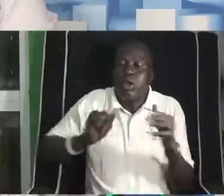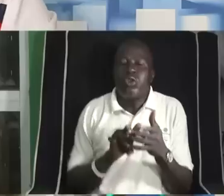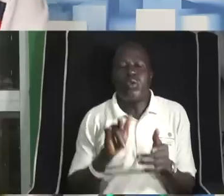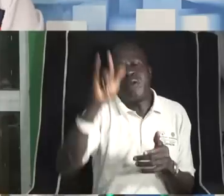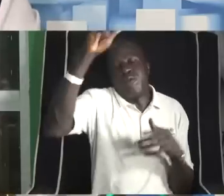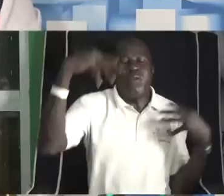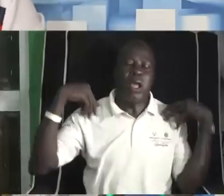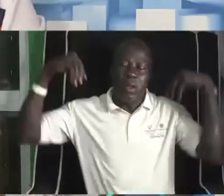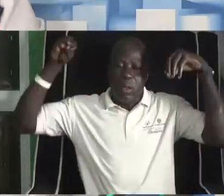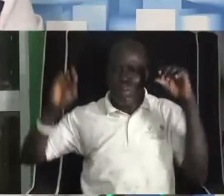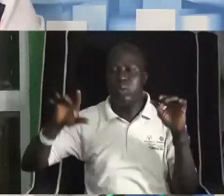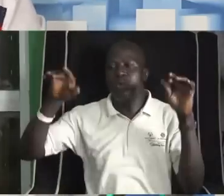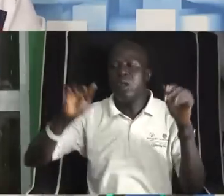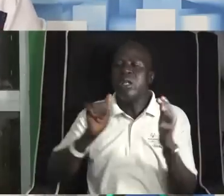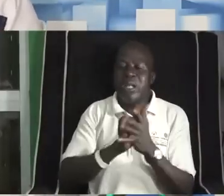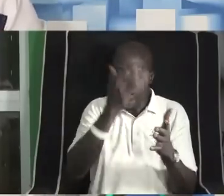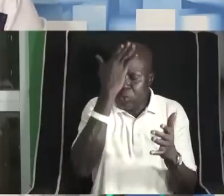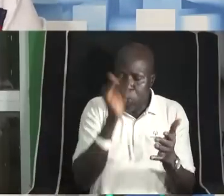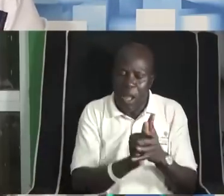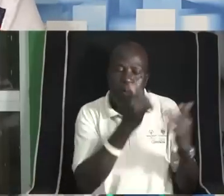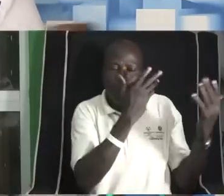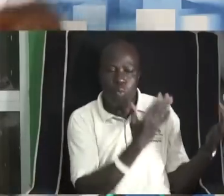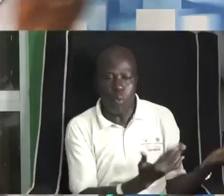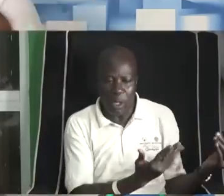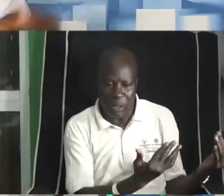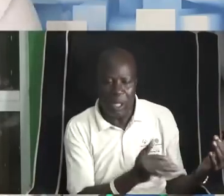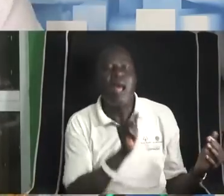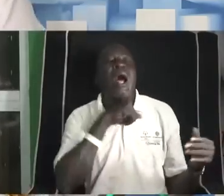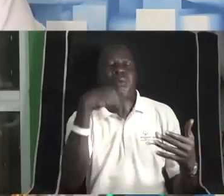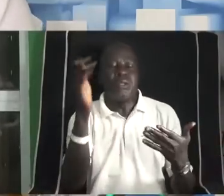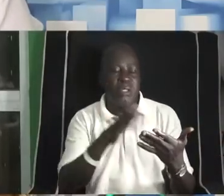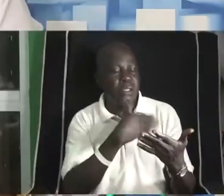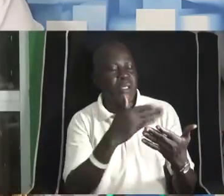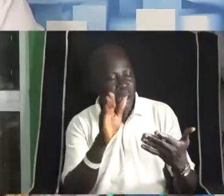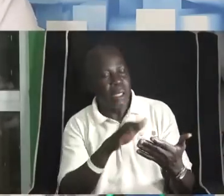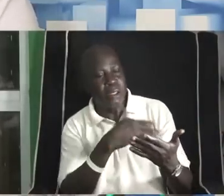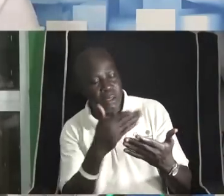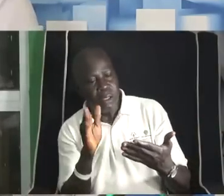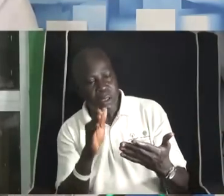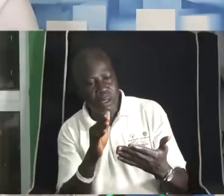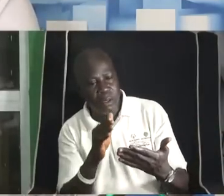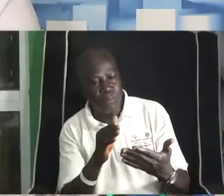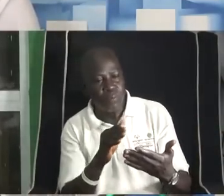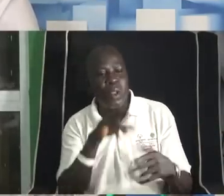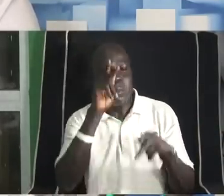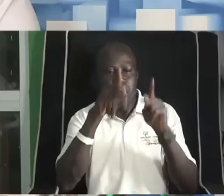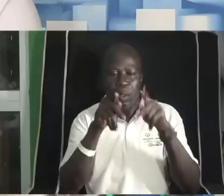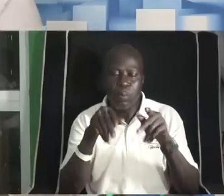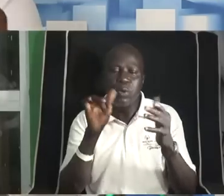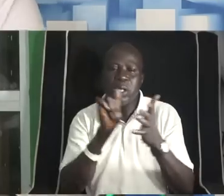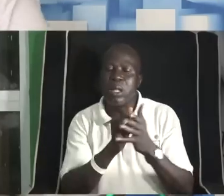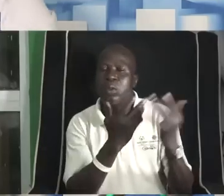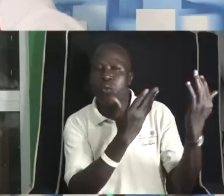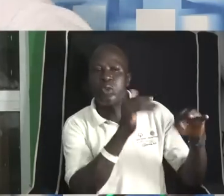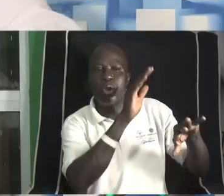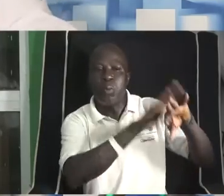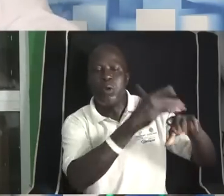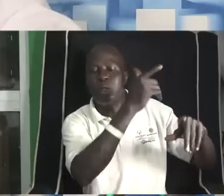an eagle. That I've waited. That's why you sing that song. I want to do the Lord.